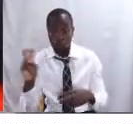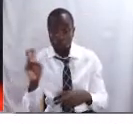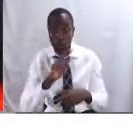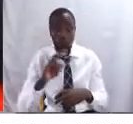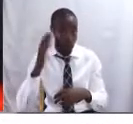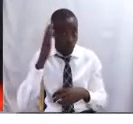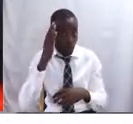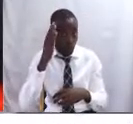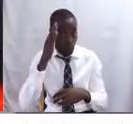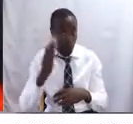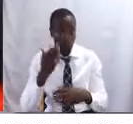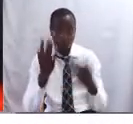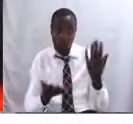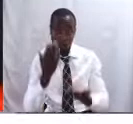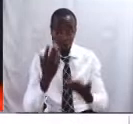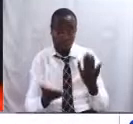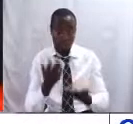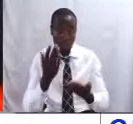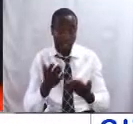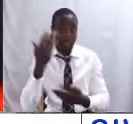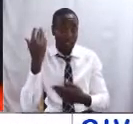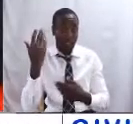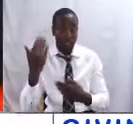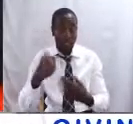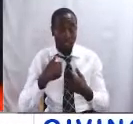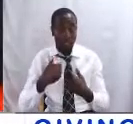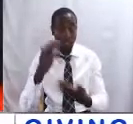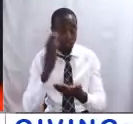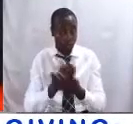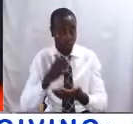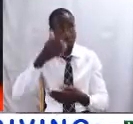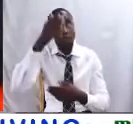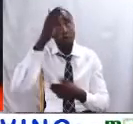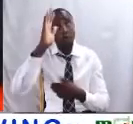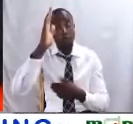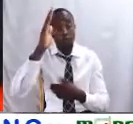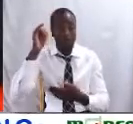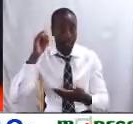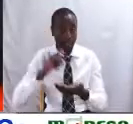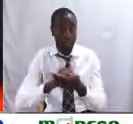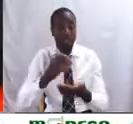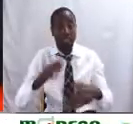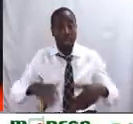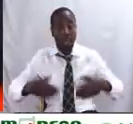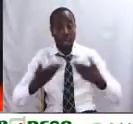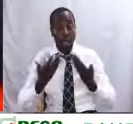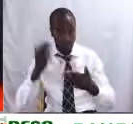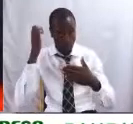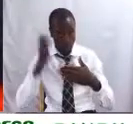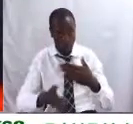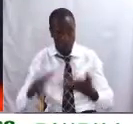to know whether the things that we are being committed to are truly godly. And that is how we end up